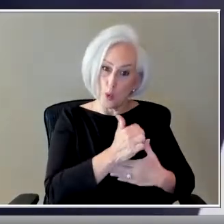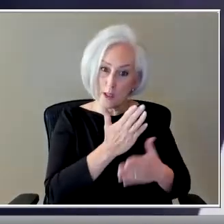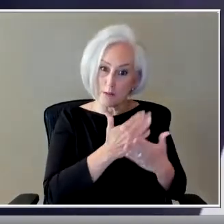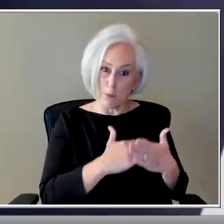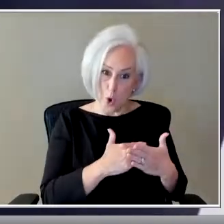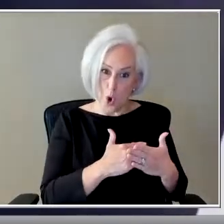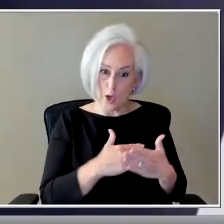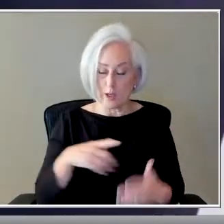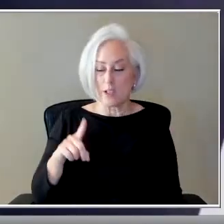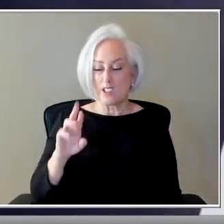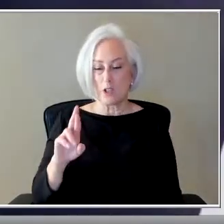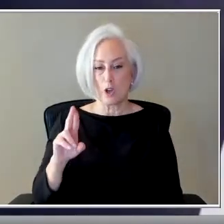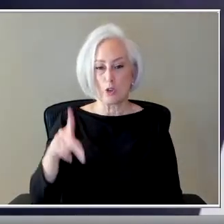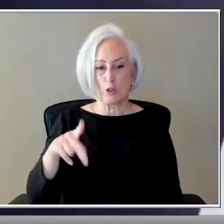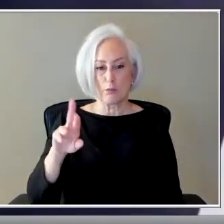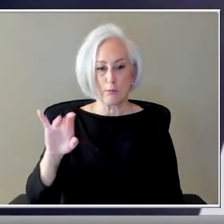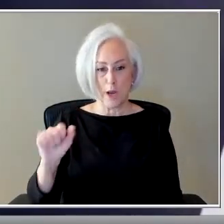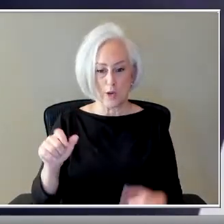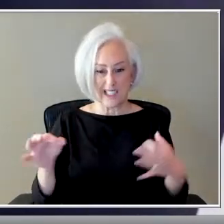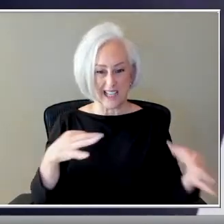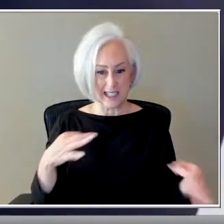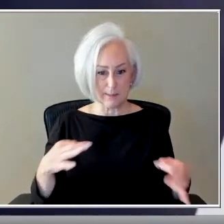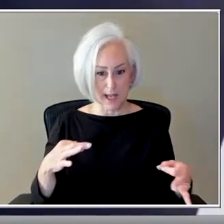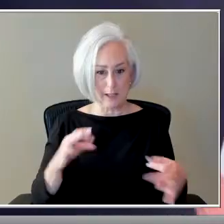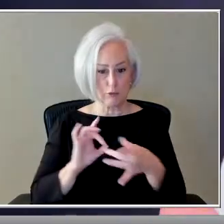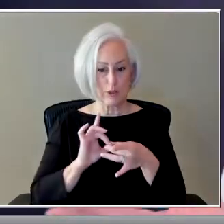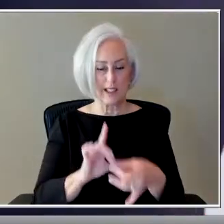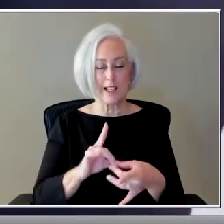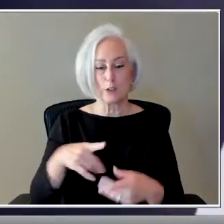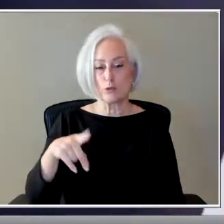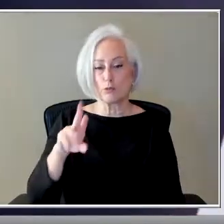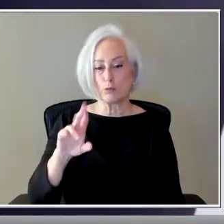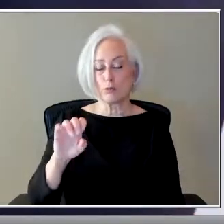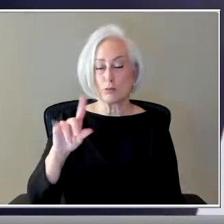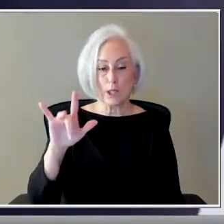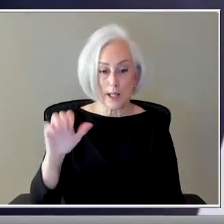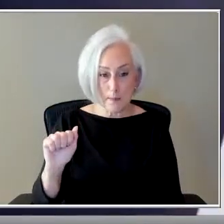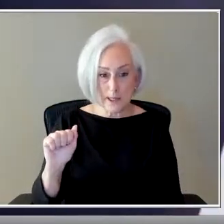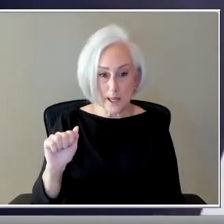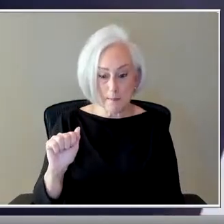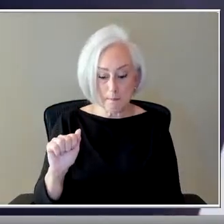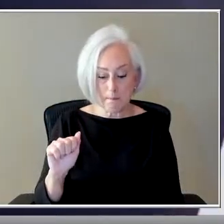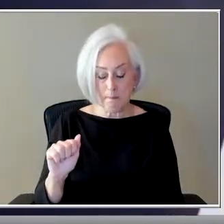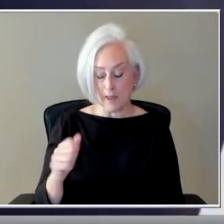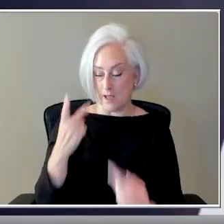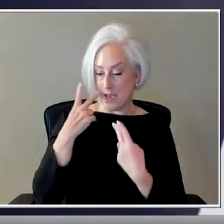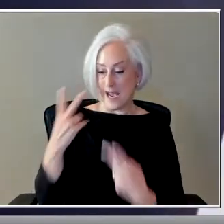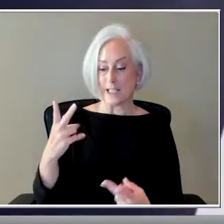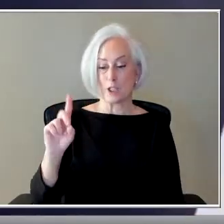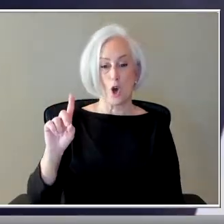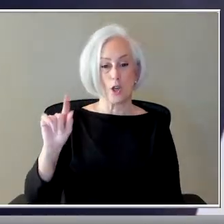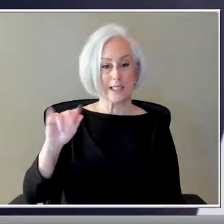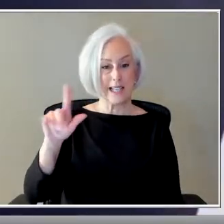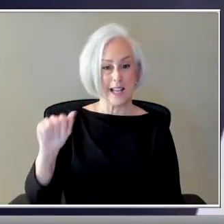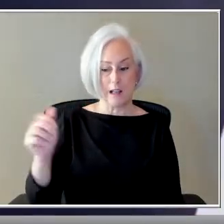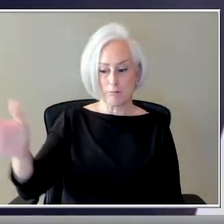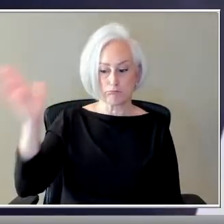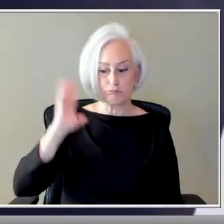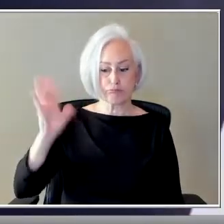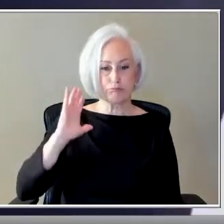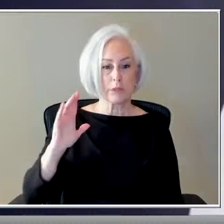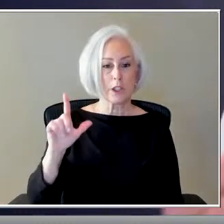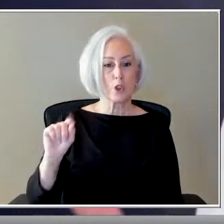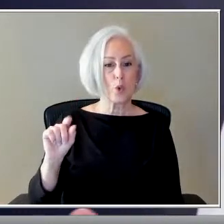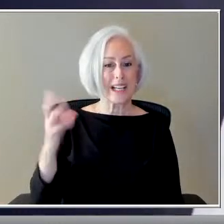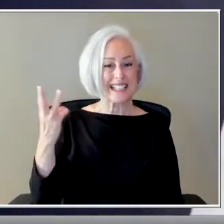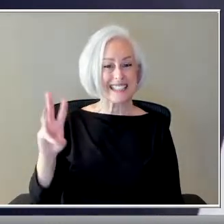you about preeclampsia and risk factors. But I saw Danielle back in 2016 for her blood pressure and